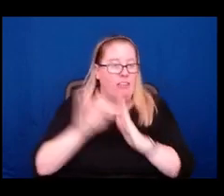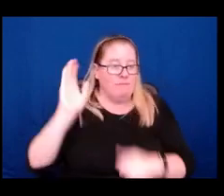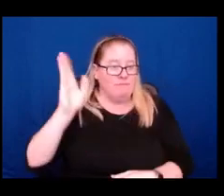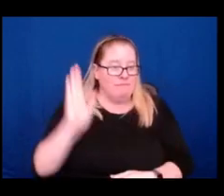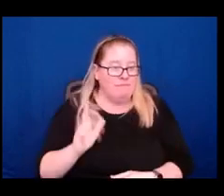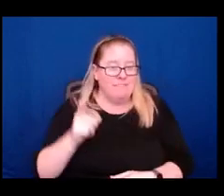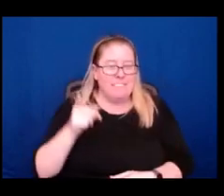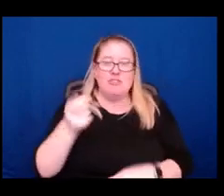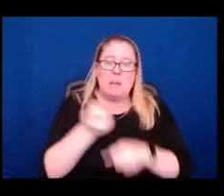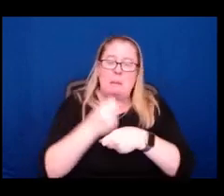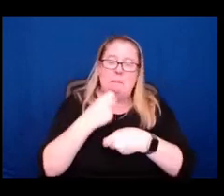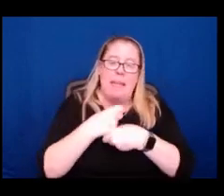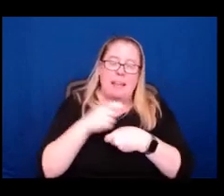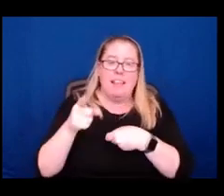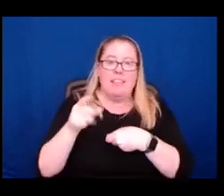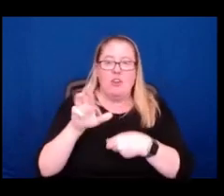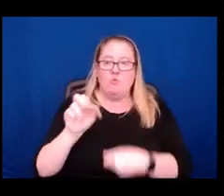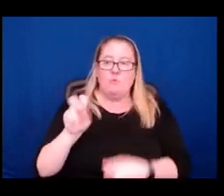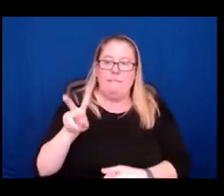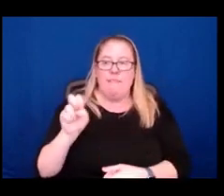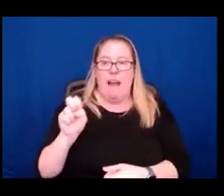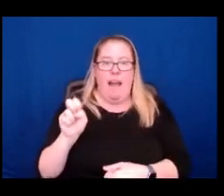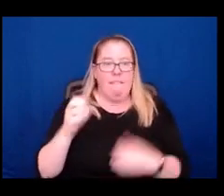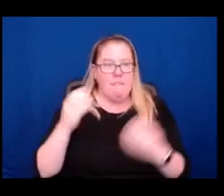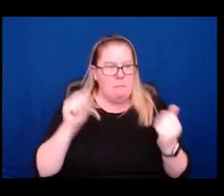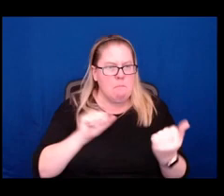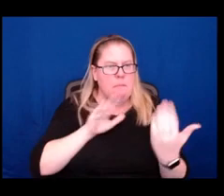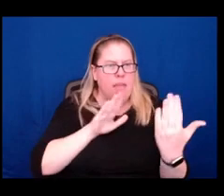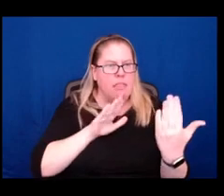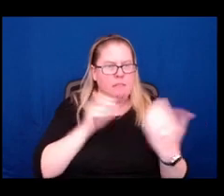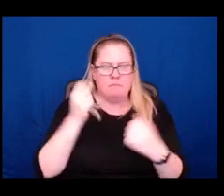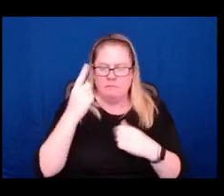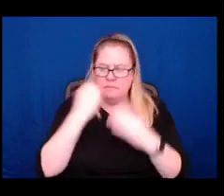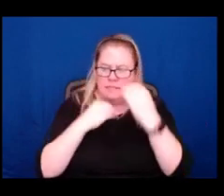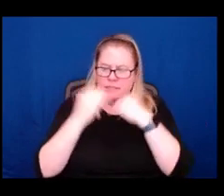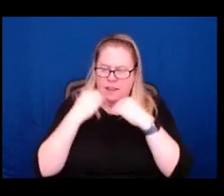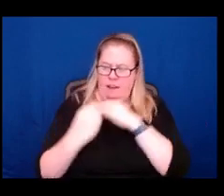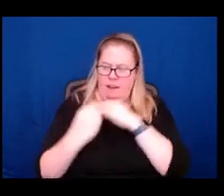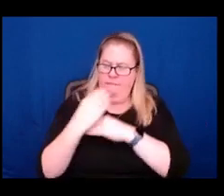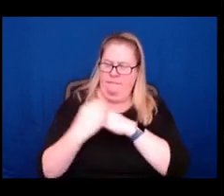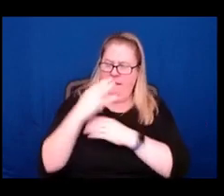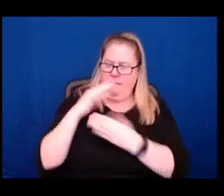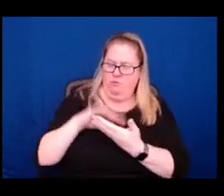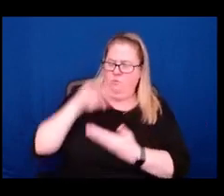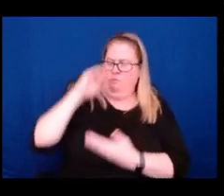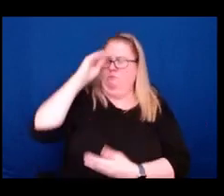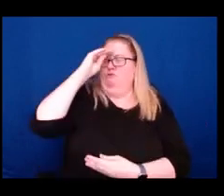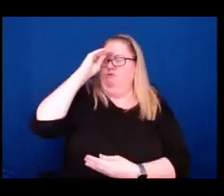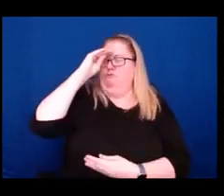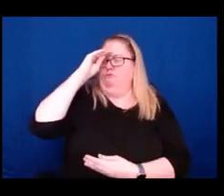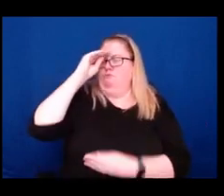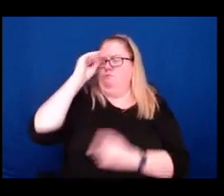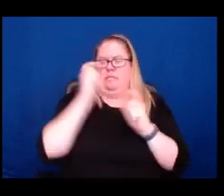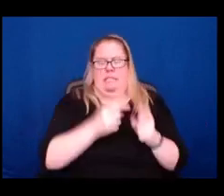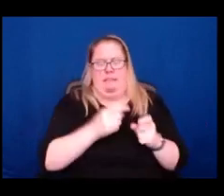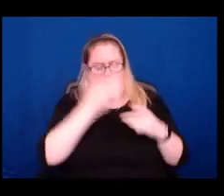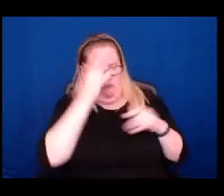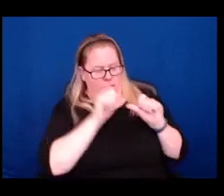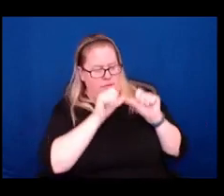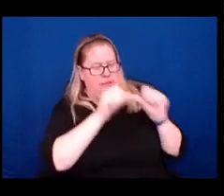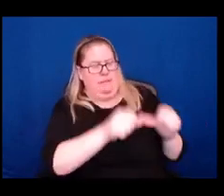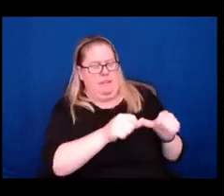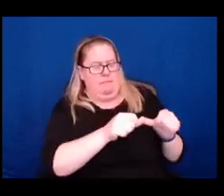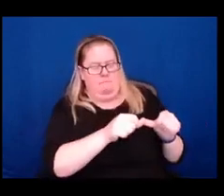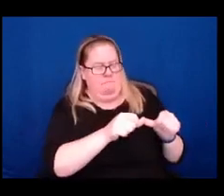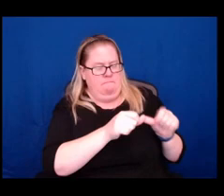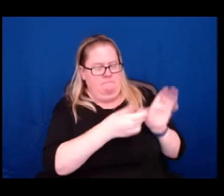the Revive Method, and after discovering that the diet advice she learned as a dietitian was contributing to chronic disease, Annette changed